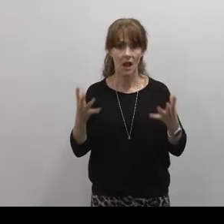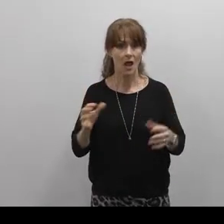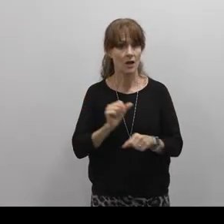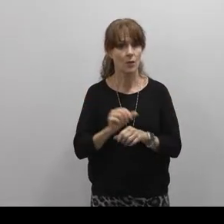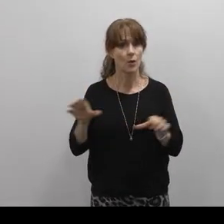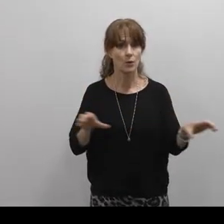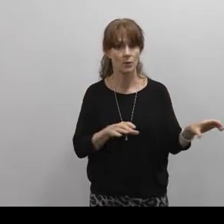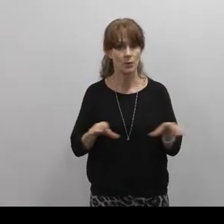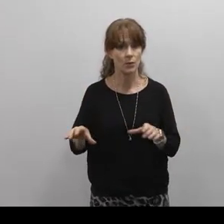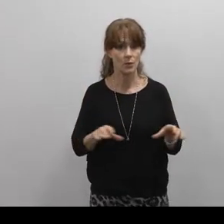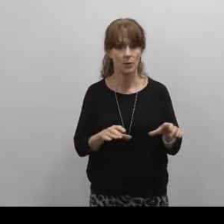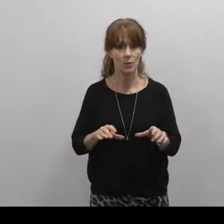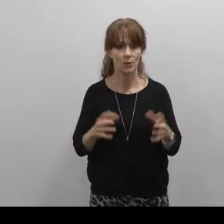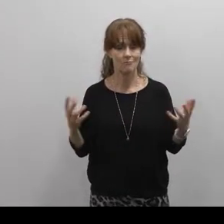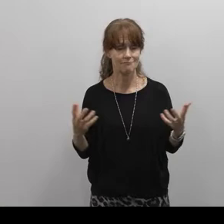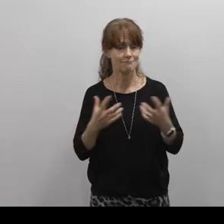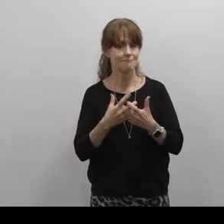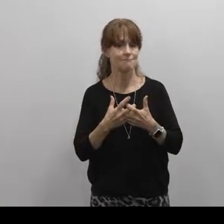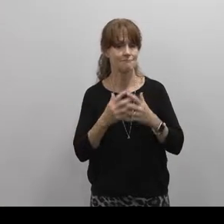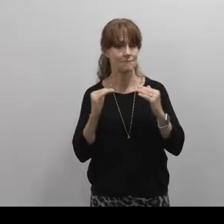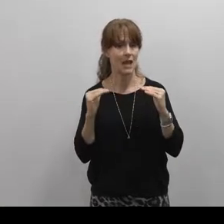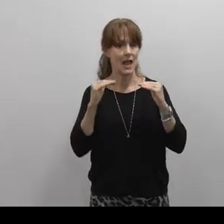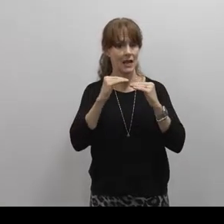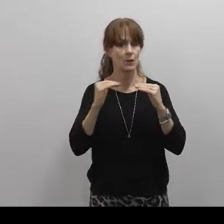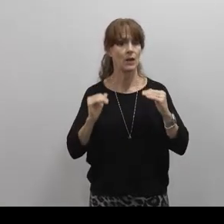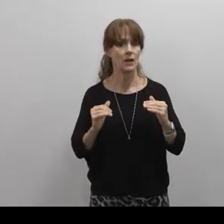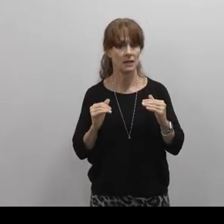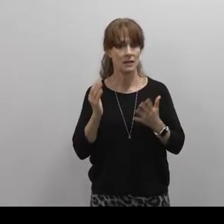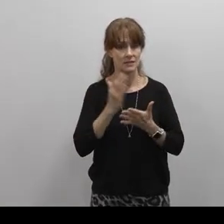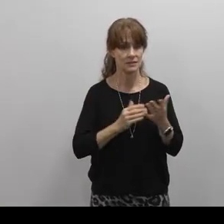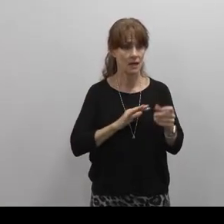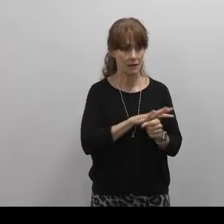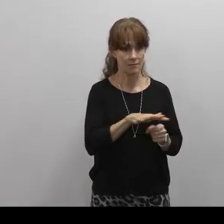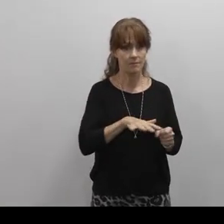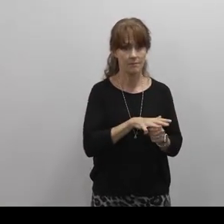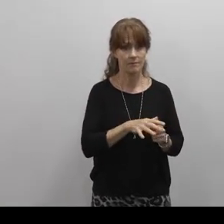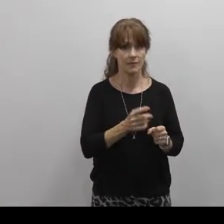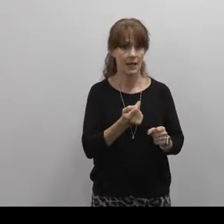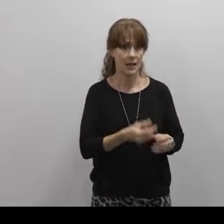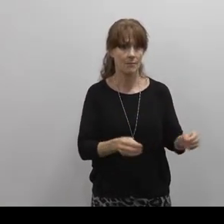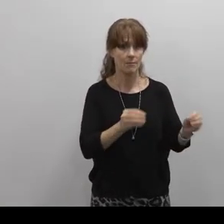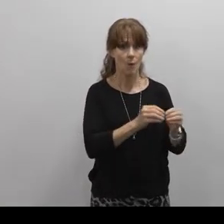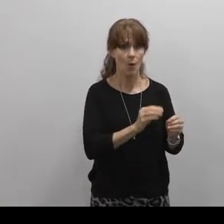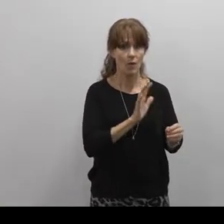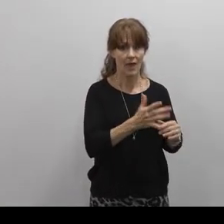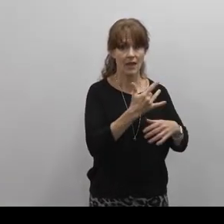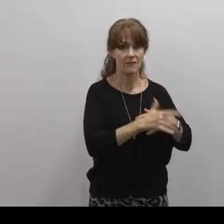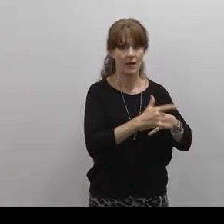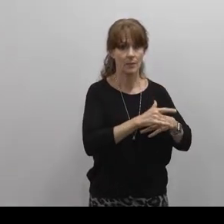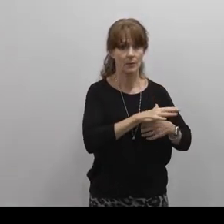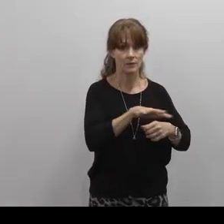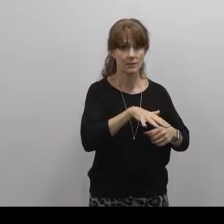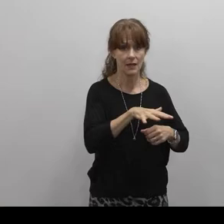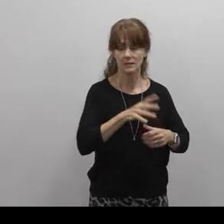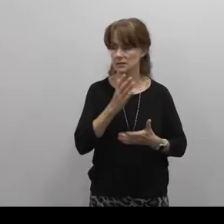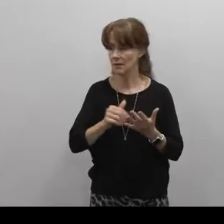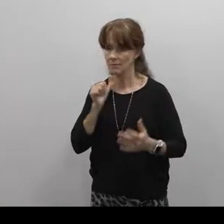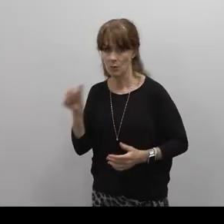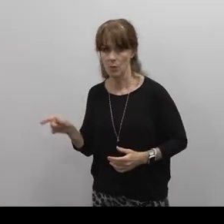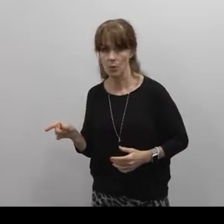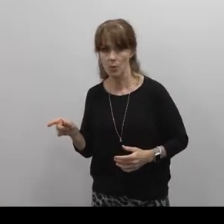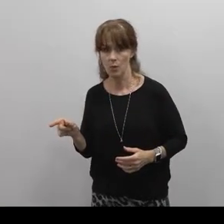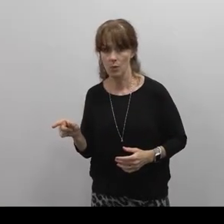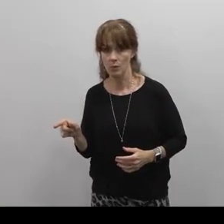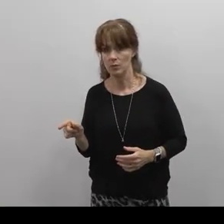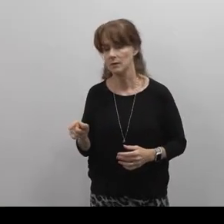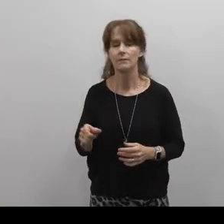to do in terms of parity and equity in that regard also, right? Because some sites have a little more in terms of that available space, whereas some do not. So that's